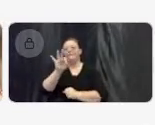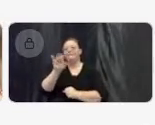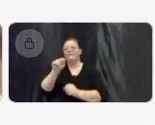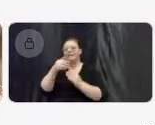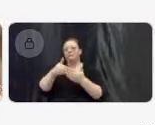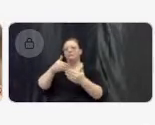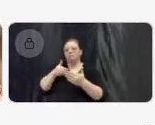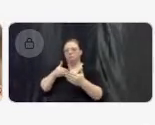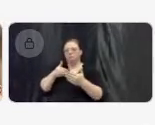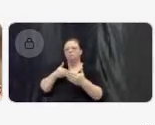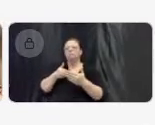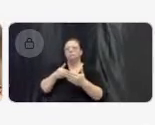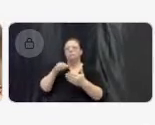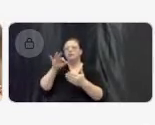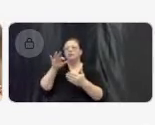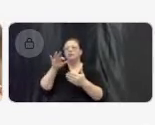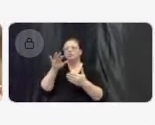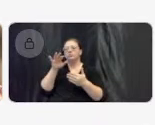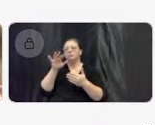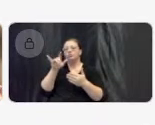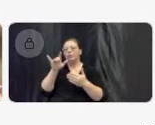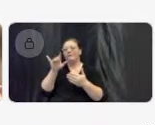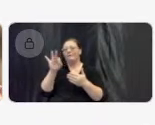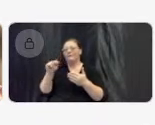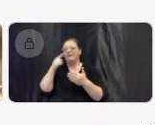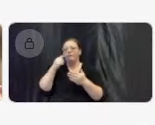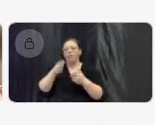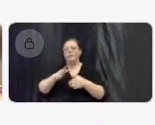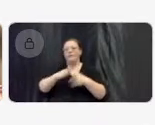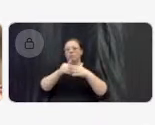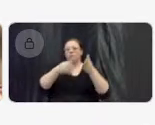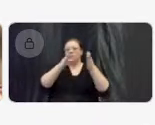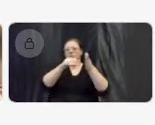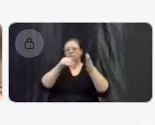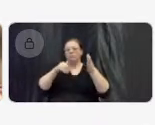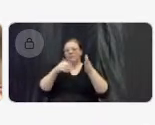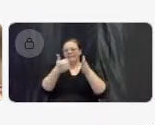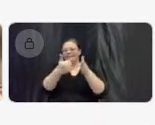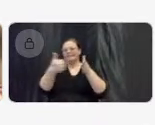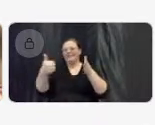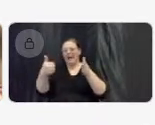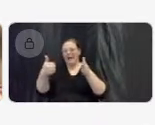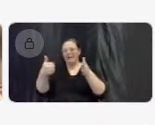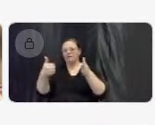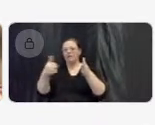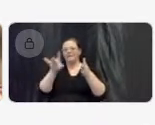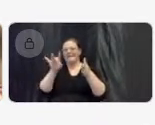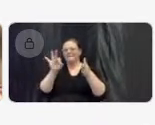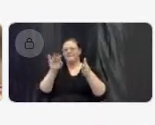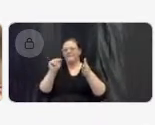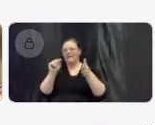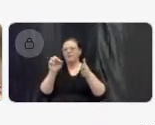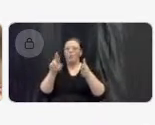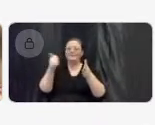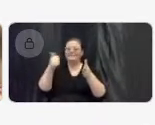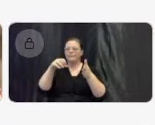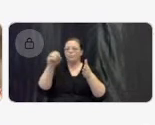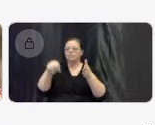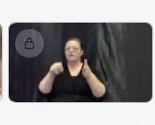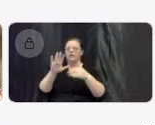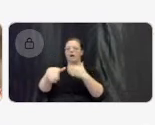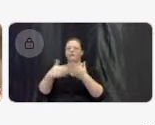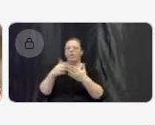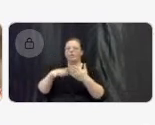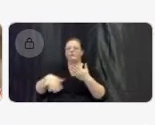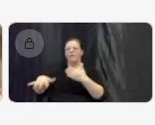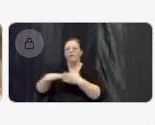a minimum rear building setback of 25 feet, and minimum side setbacks of 8 feet or 10% of the lot